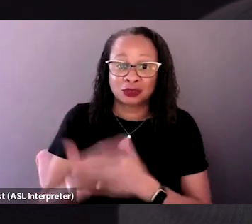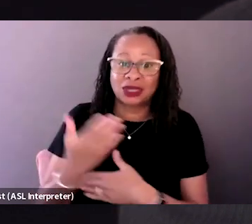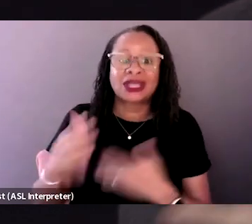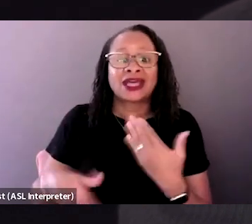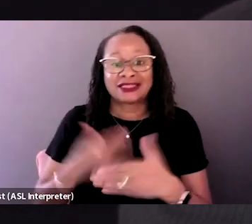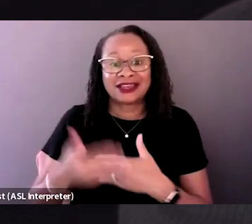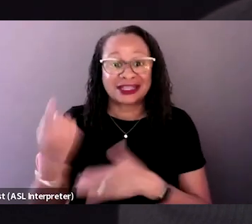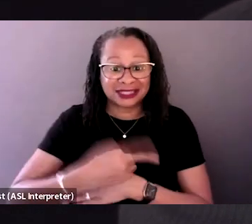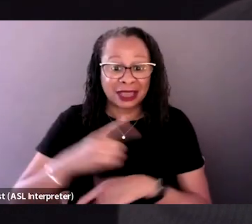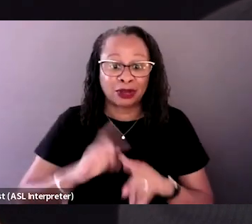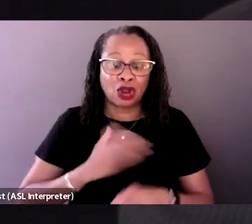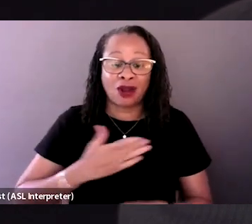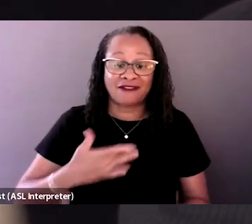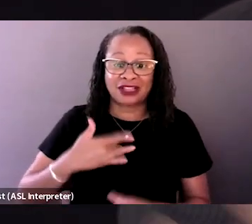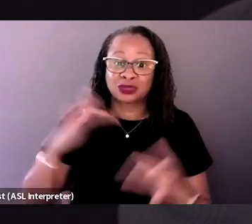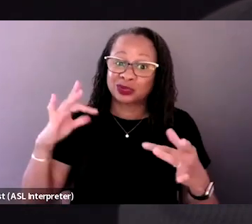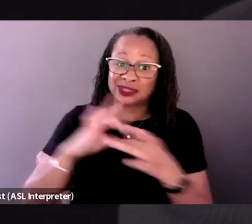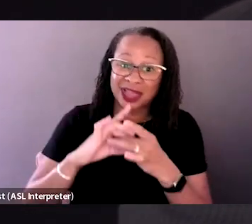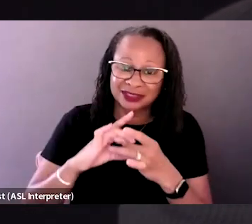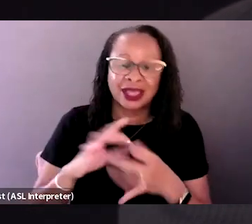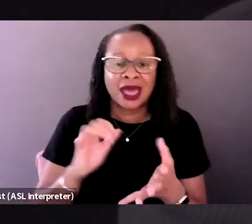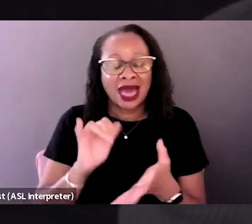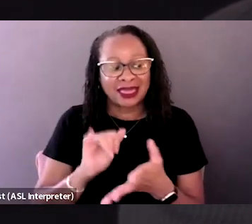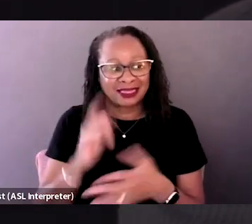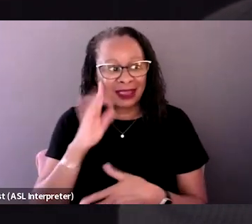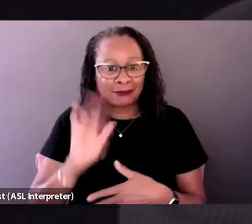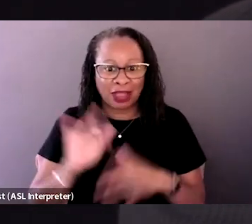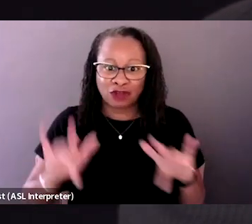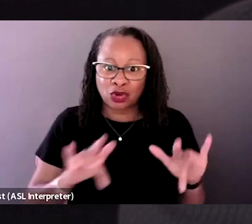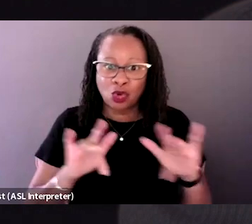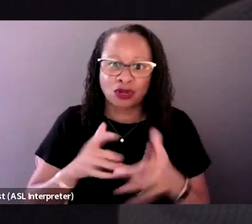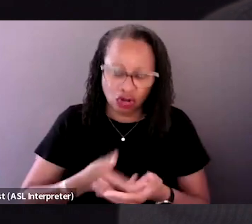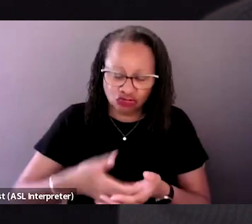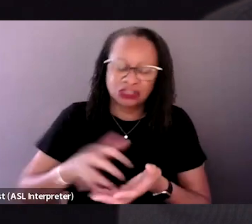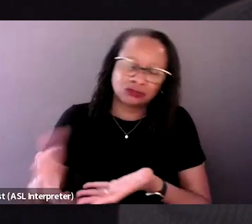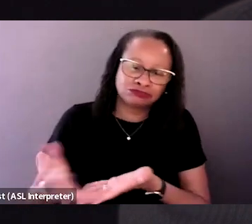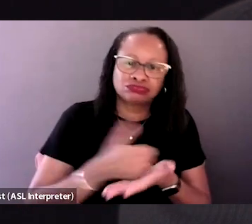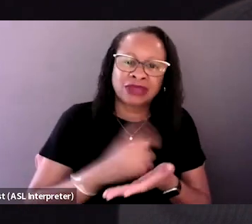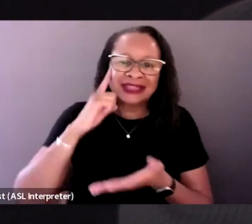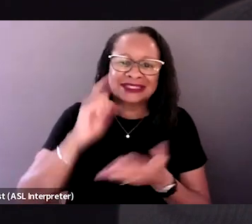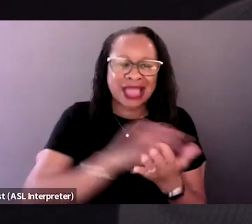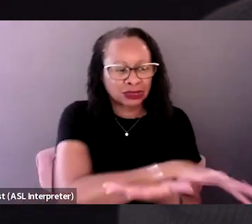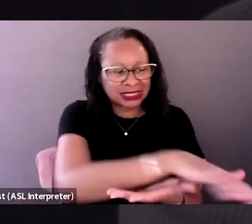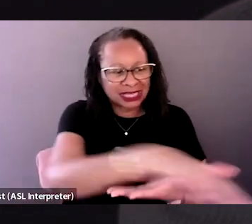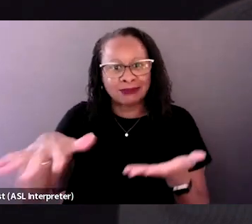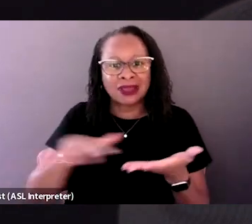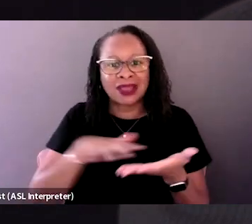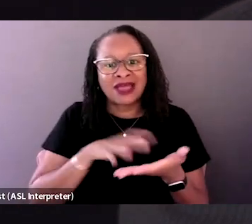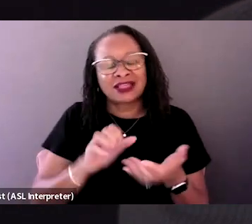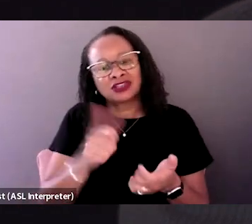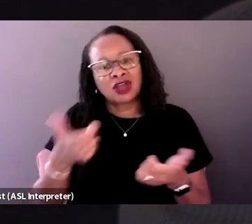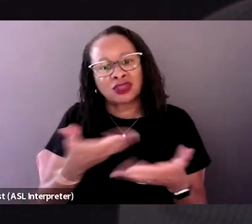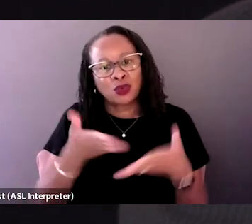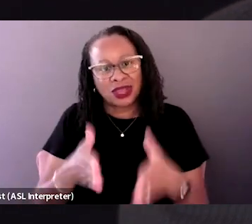next day, and Slava would say, we're okay. But our feelings were tied together. And I think by recording such a rich, original soundscape, it's yet another way